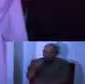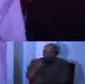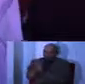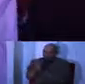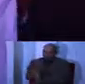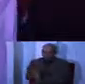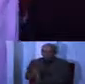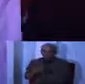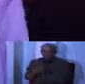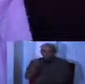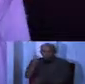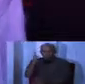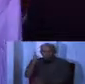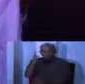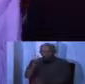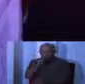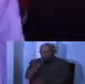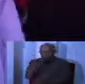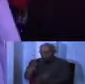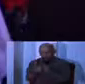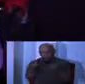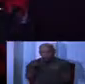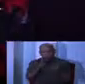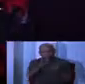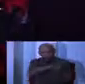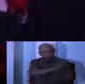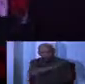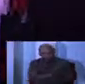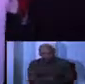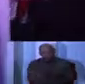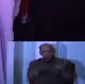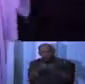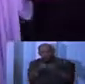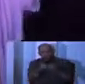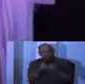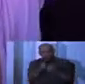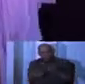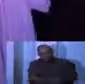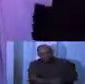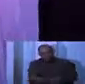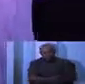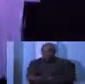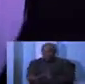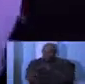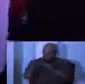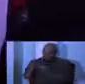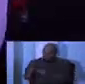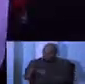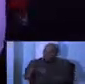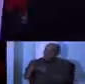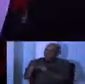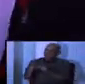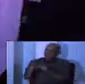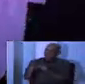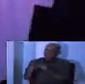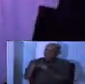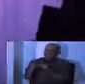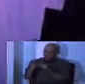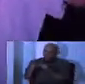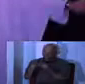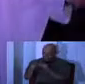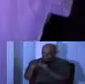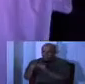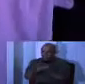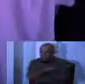is one that would challenge all discrimination, challenge all oppression, and would continue to sit on the margins of society